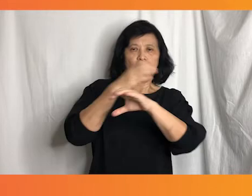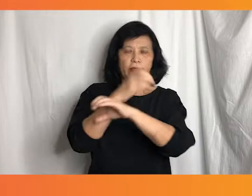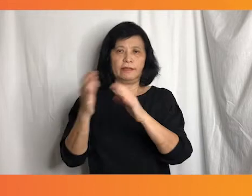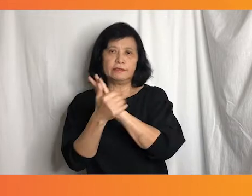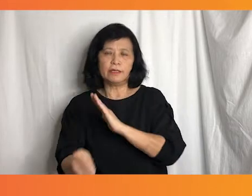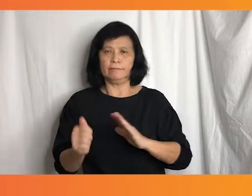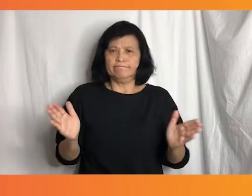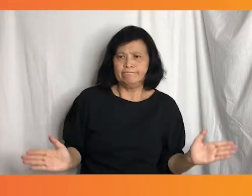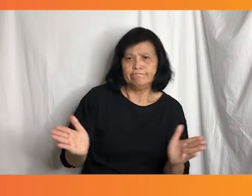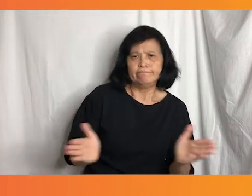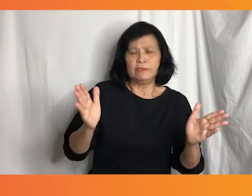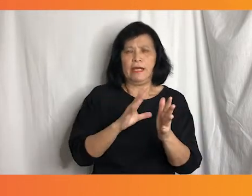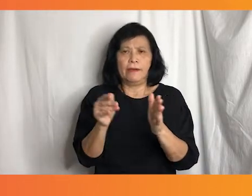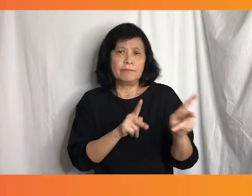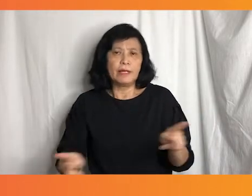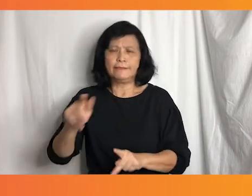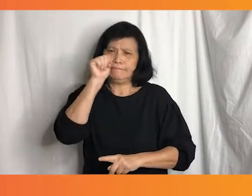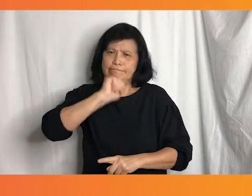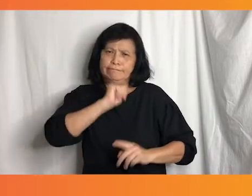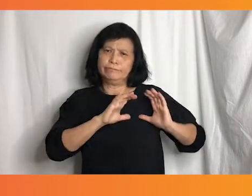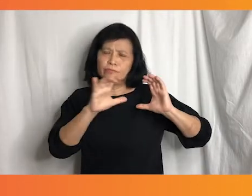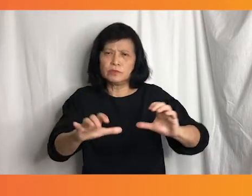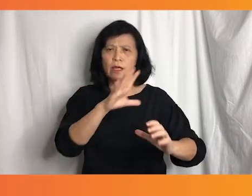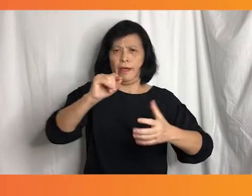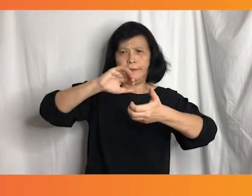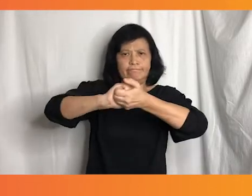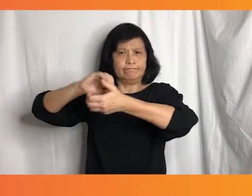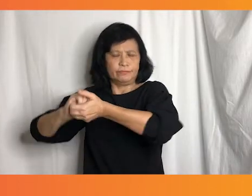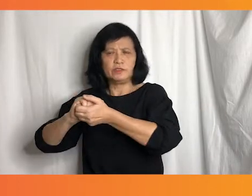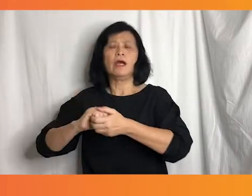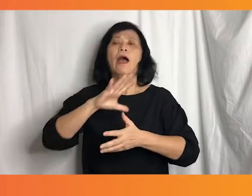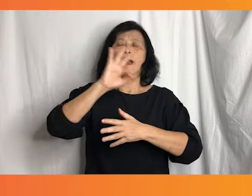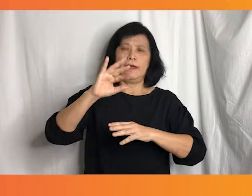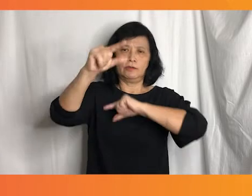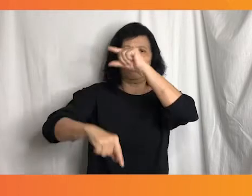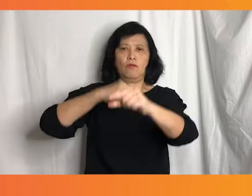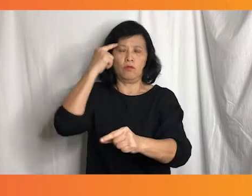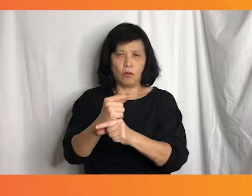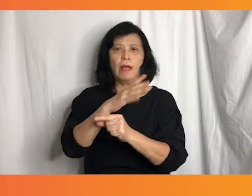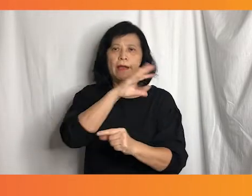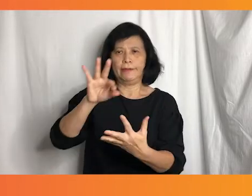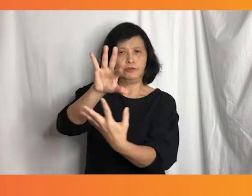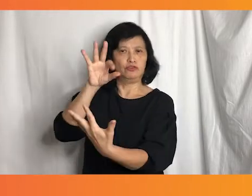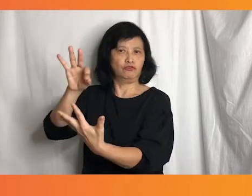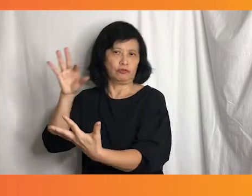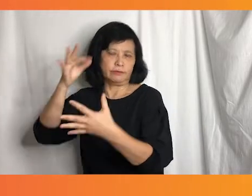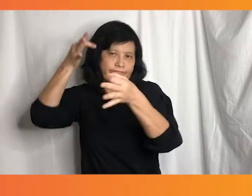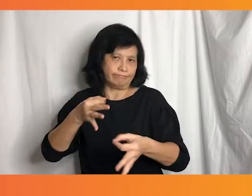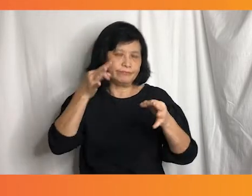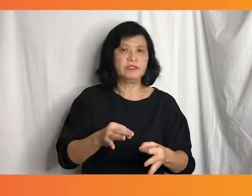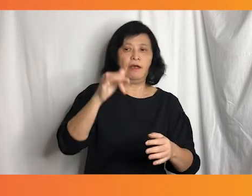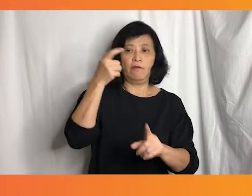challenge and skills, initiative and planning, commitment and perseverance, collaborative skills, global engagement, ethics of choices and